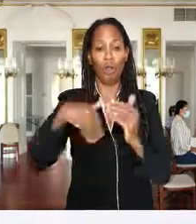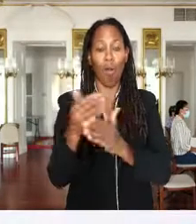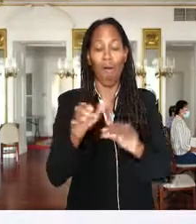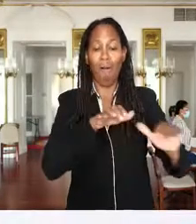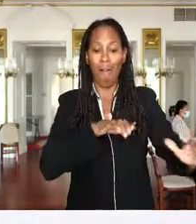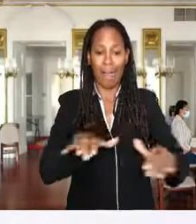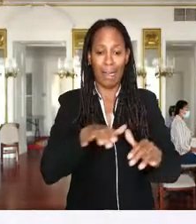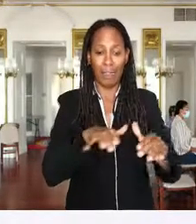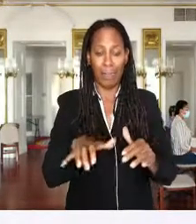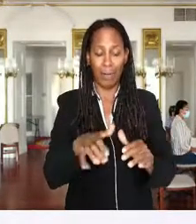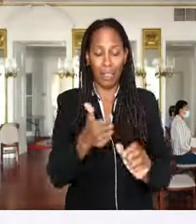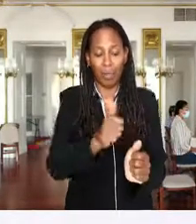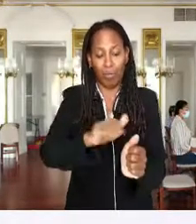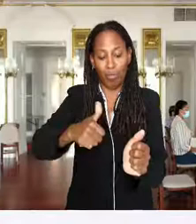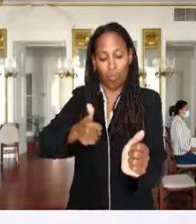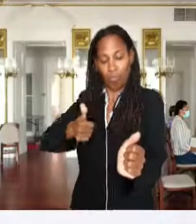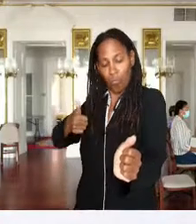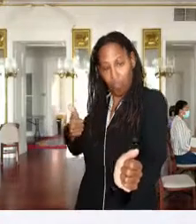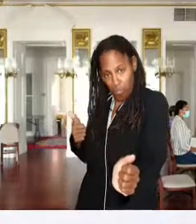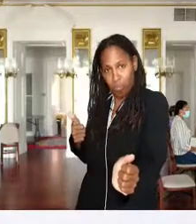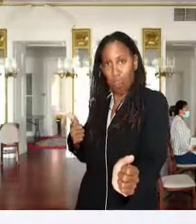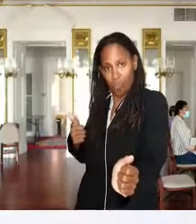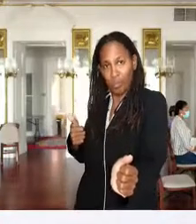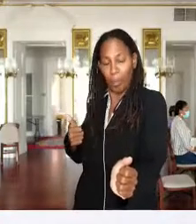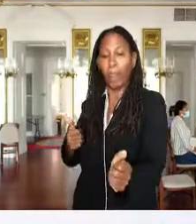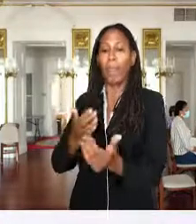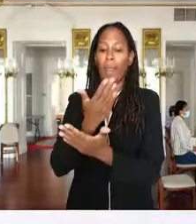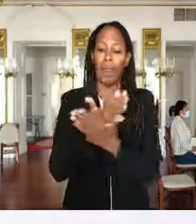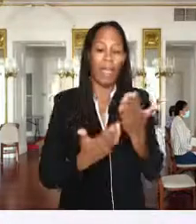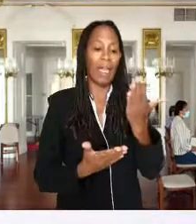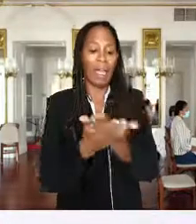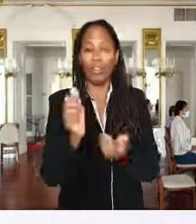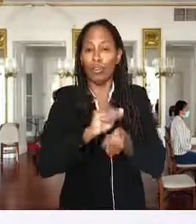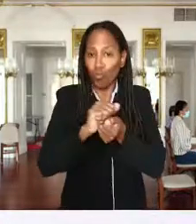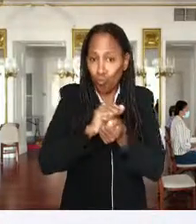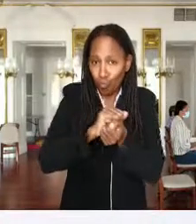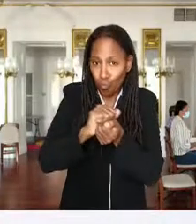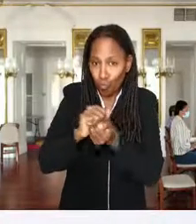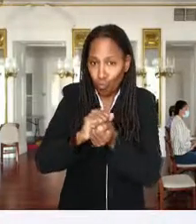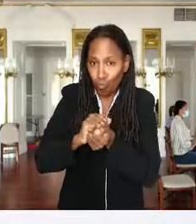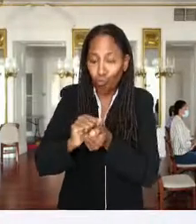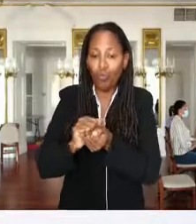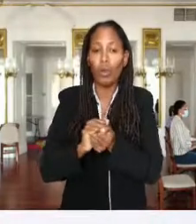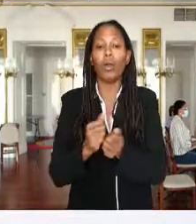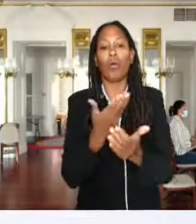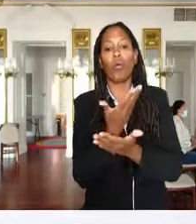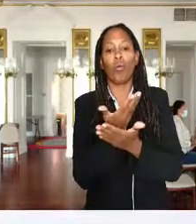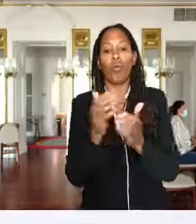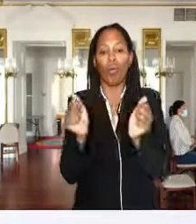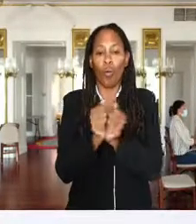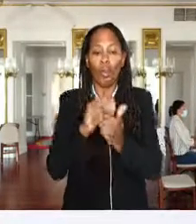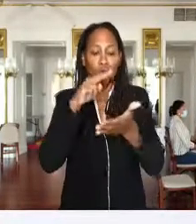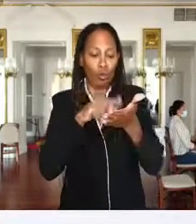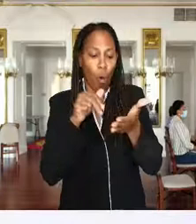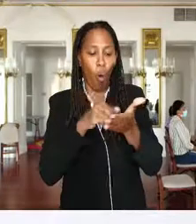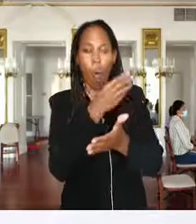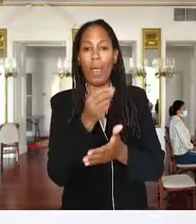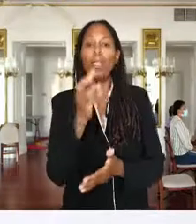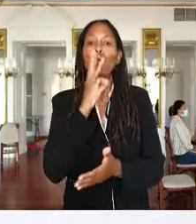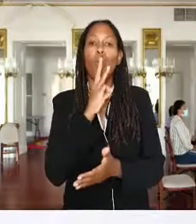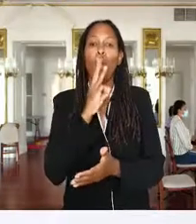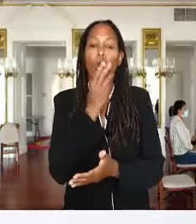at a safe distance. Practice good hand hygiene, which means washing your hands frequently with soap and water or utilizing